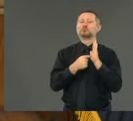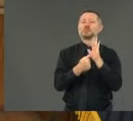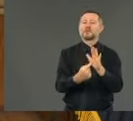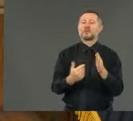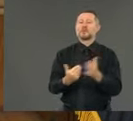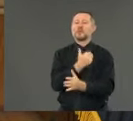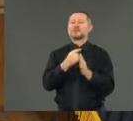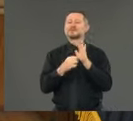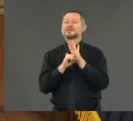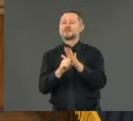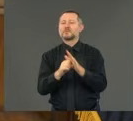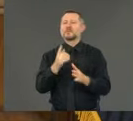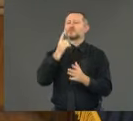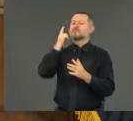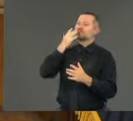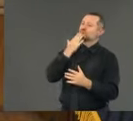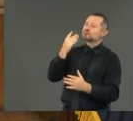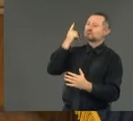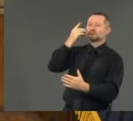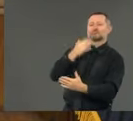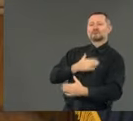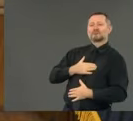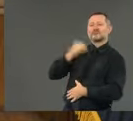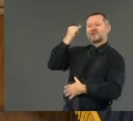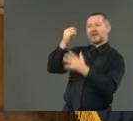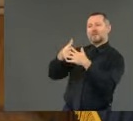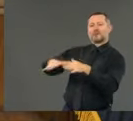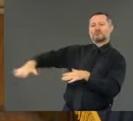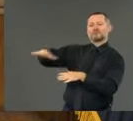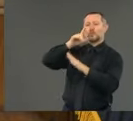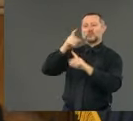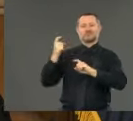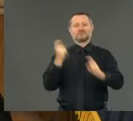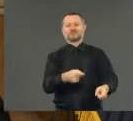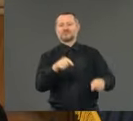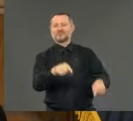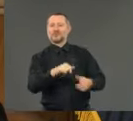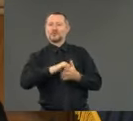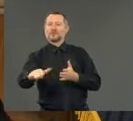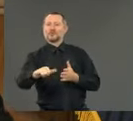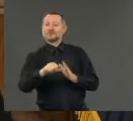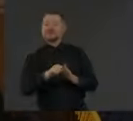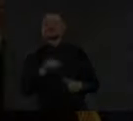appreciation for the Italian-American contribution to New York. So for that reason, I support it. Let's go.